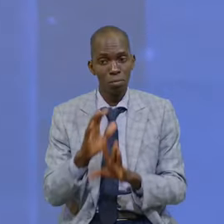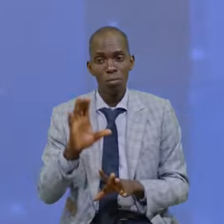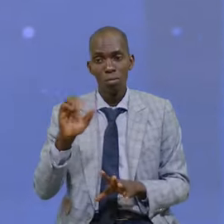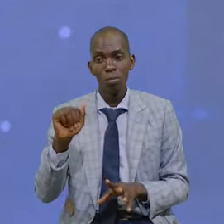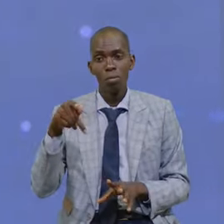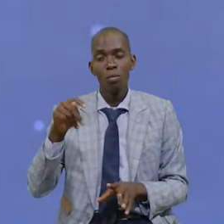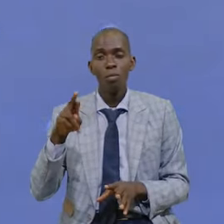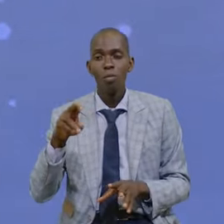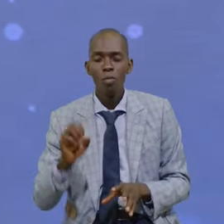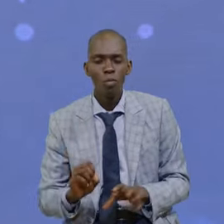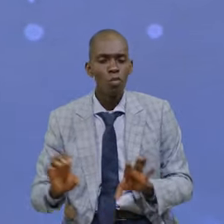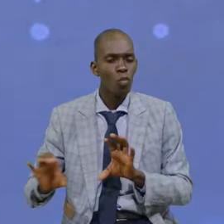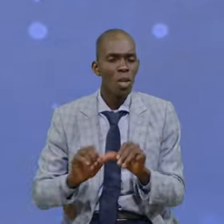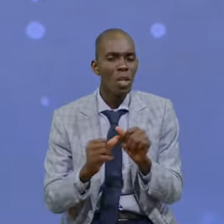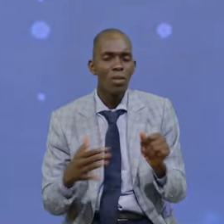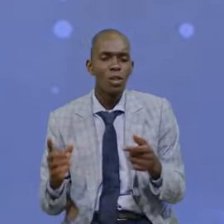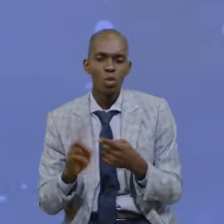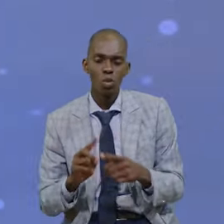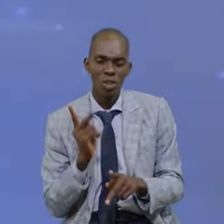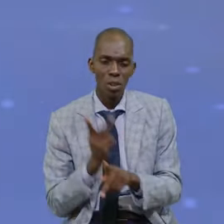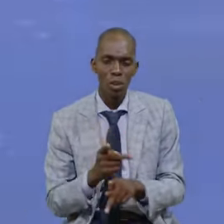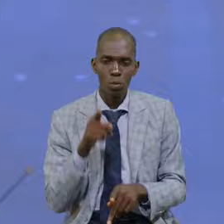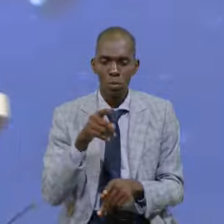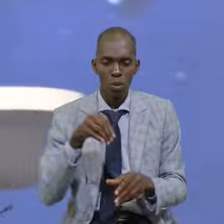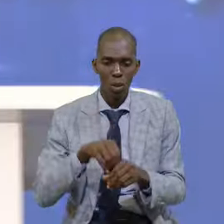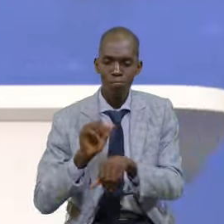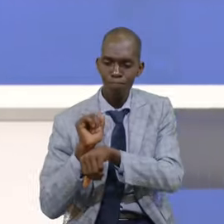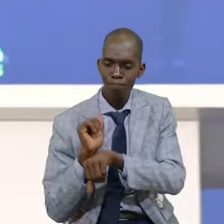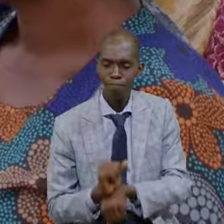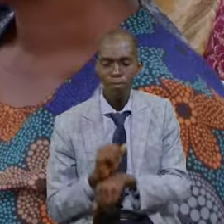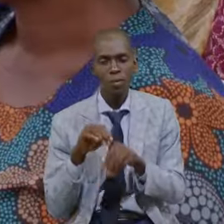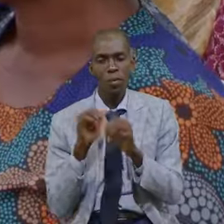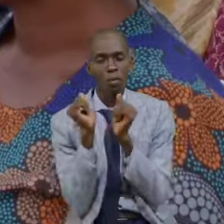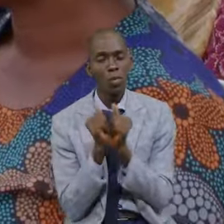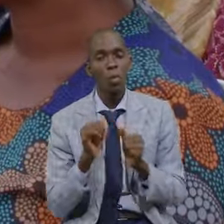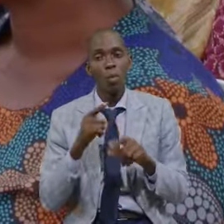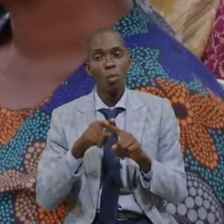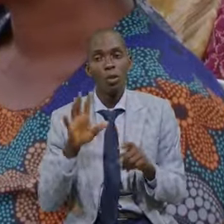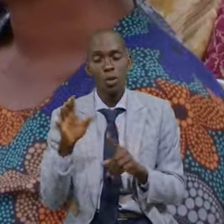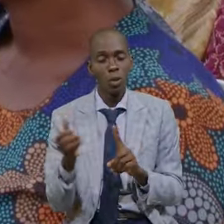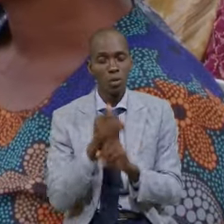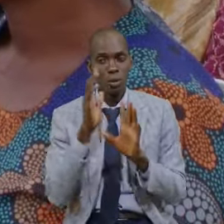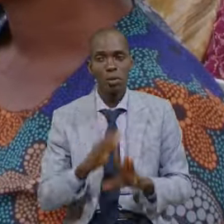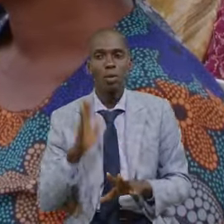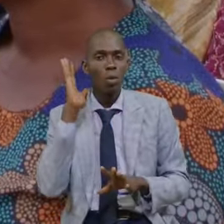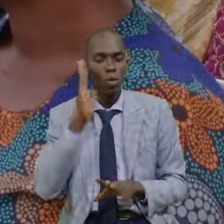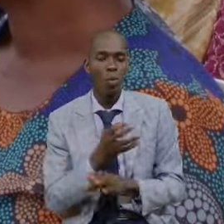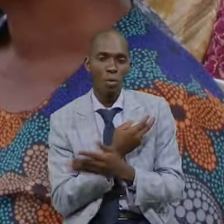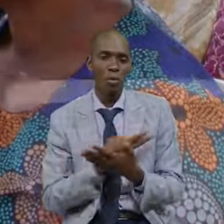to keep you in captivity. But your captors will fail. There is